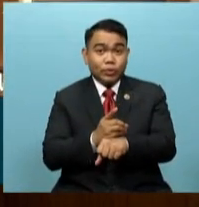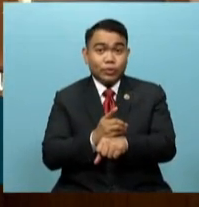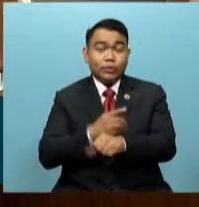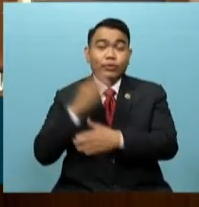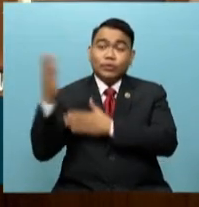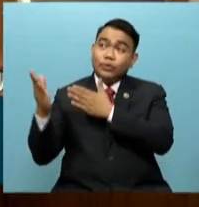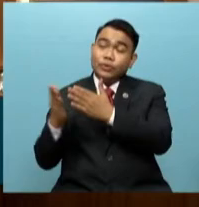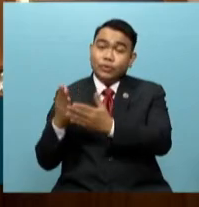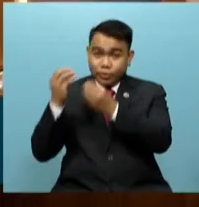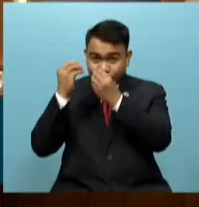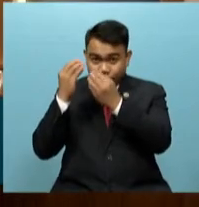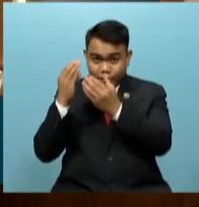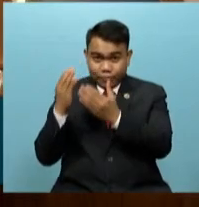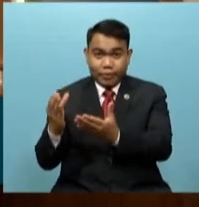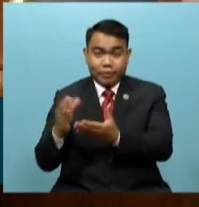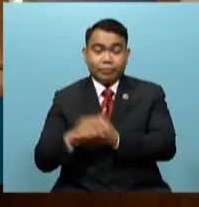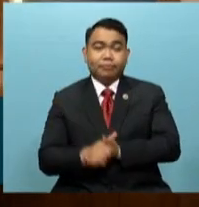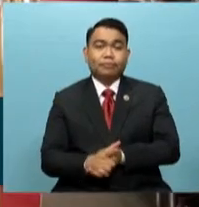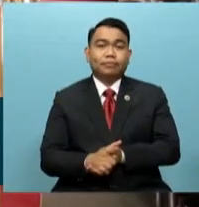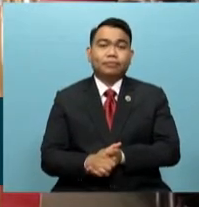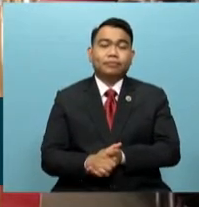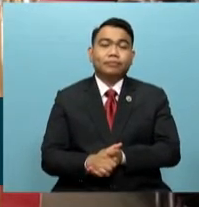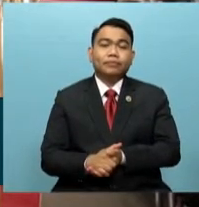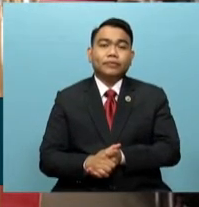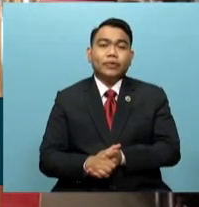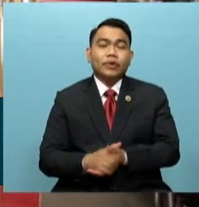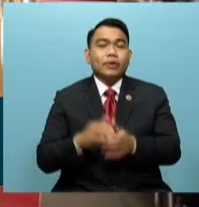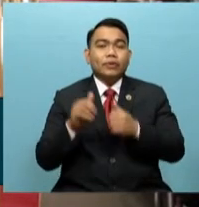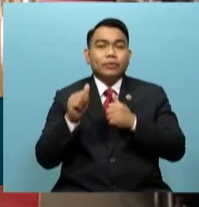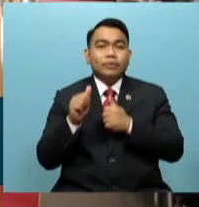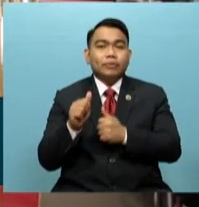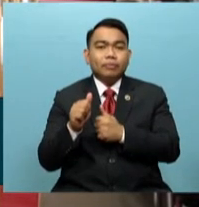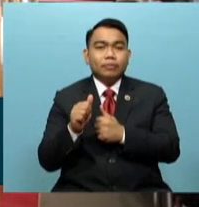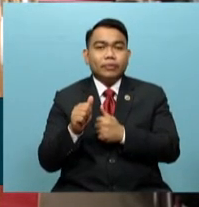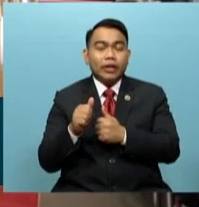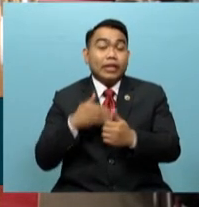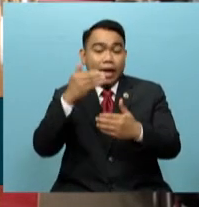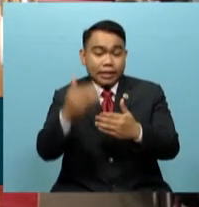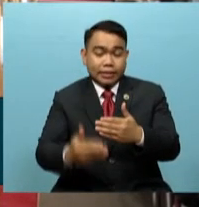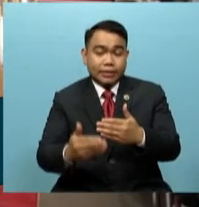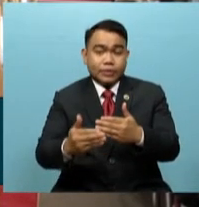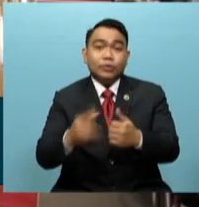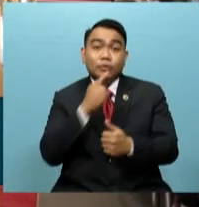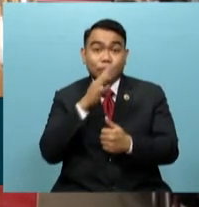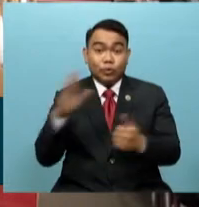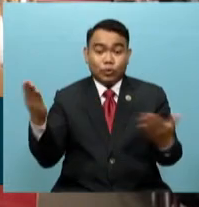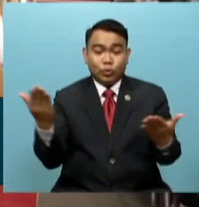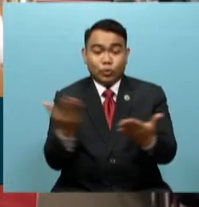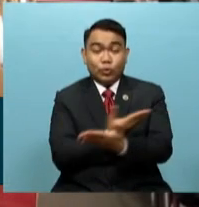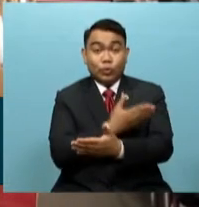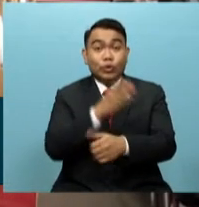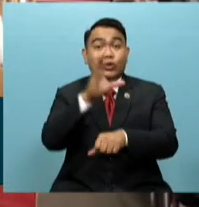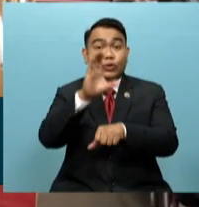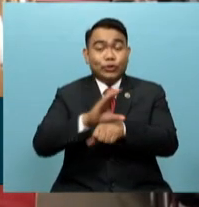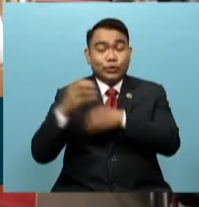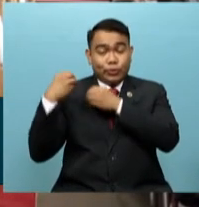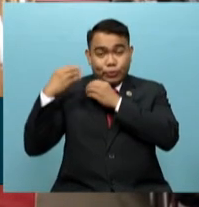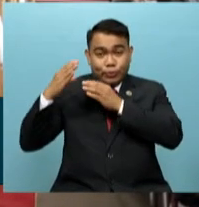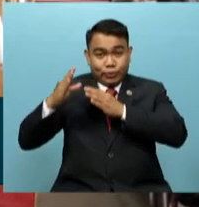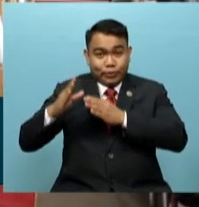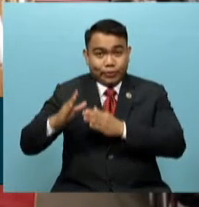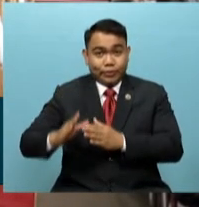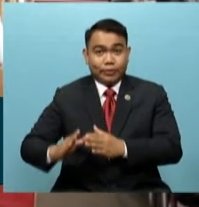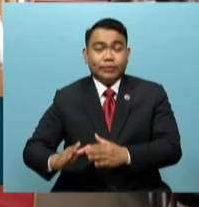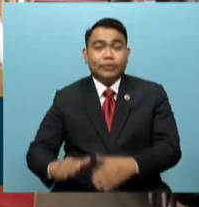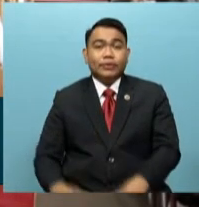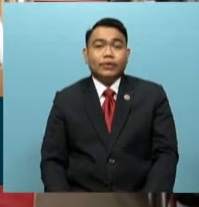and dedicated vessels. Followed this was a solemn oath-taking for new church officers who expressed